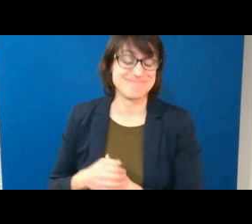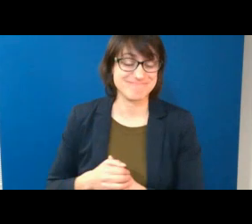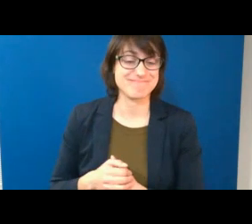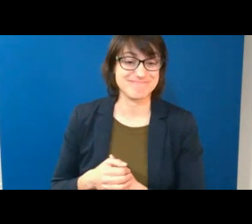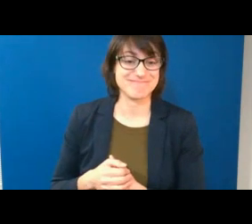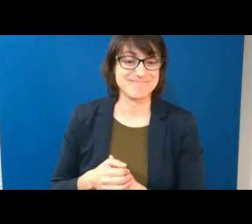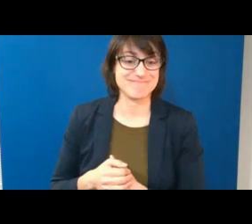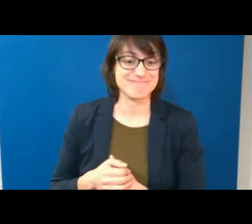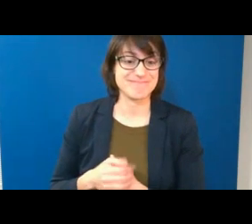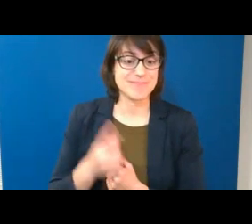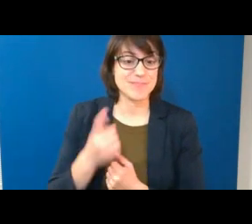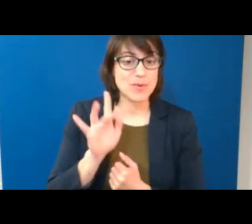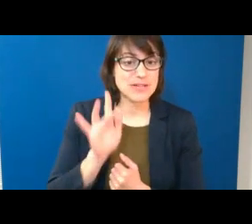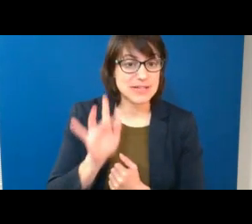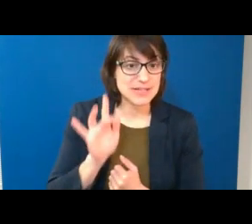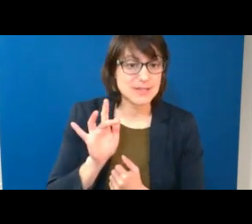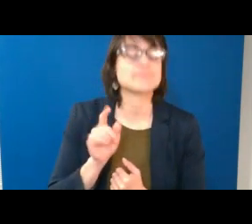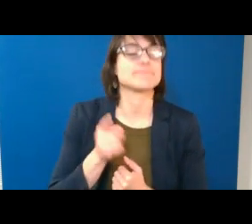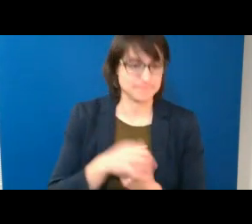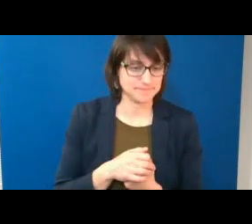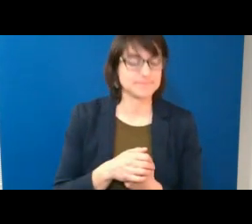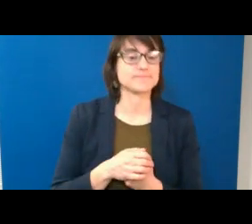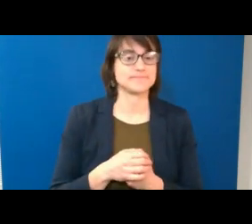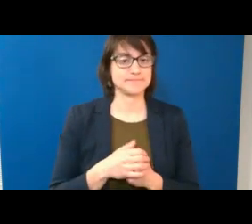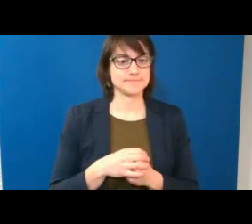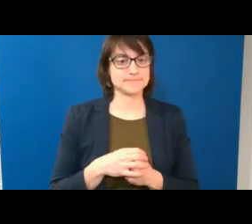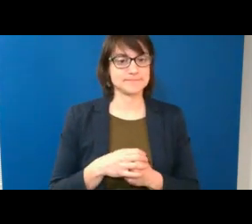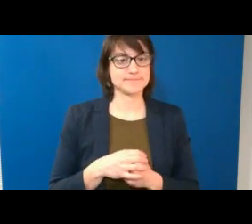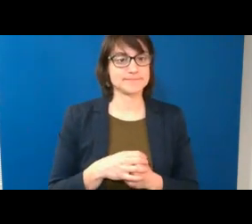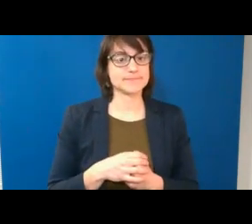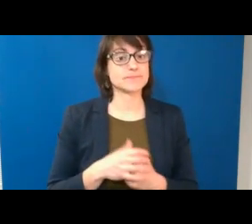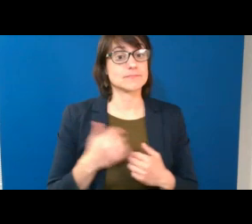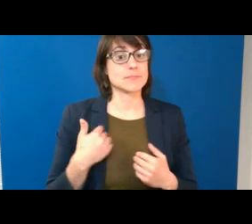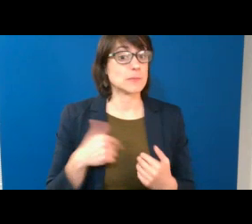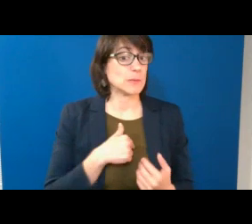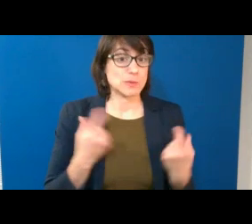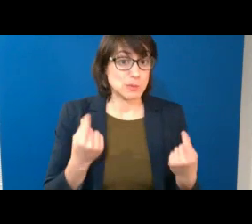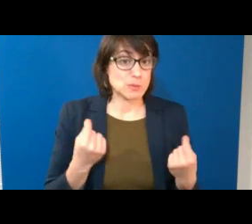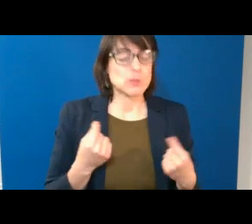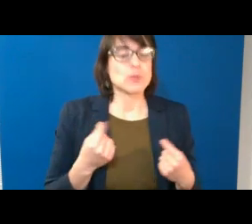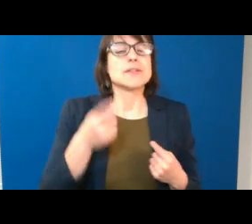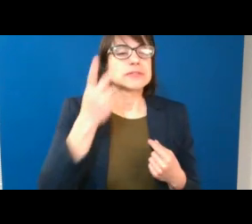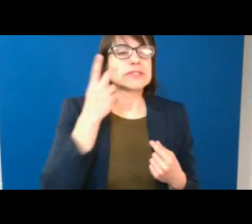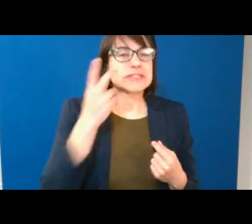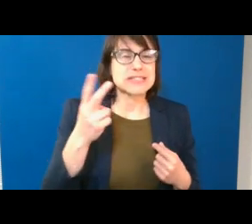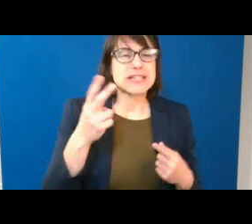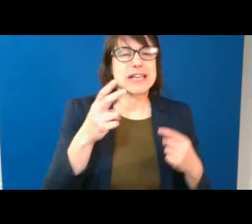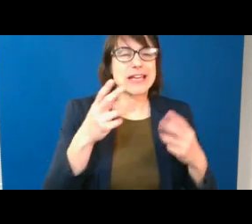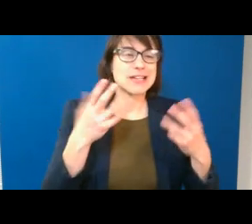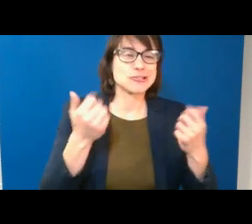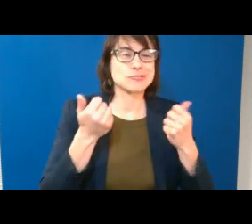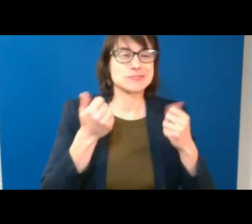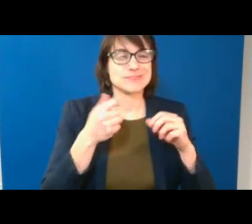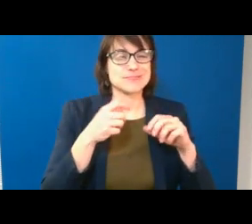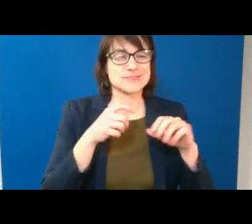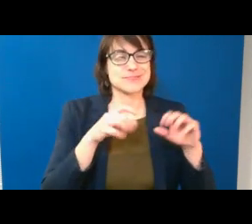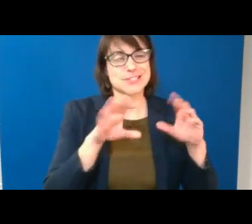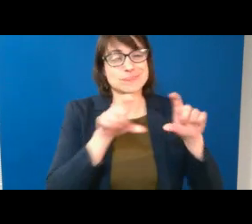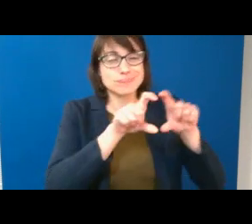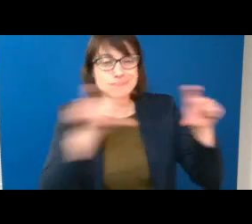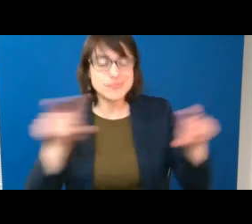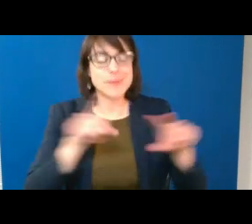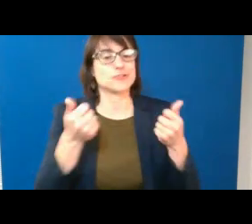click. Boom. Okay, so what we're doing, this is a horizontal version of a circle, but what the coalition is looking to